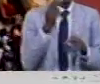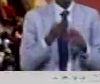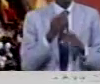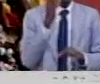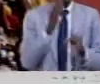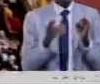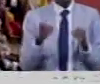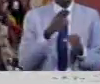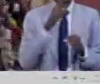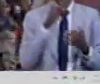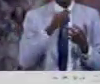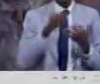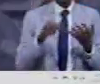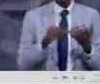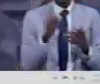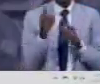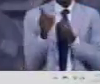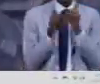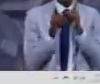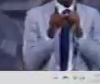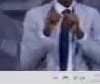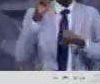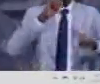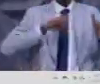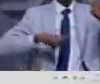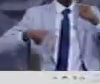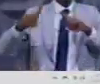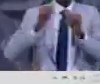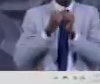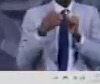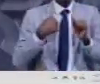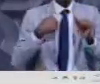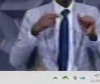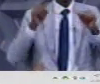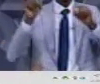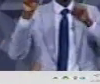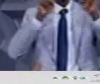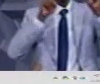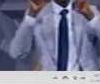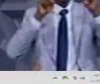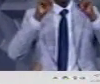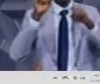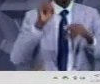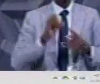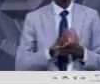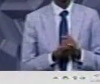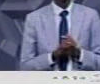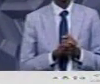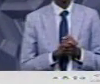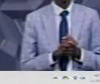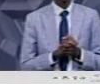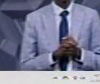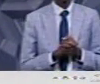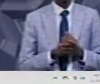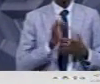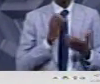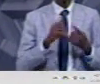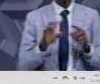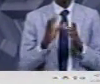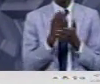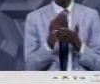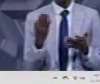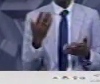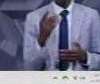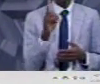I love to do one thing. Stars don't sit down. Stars are up. When I say stars, you